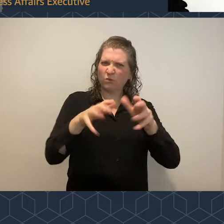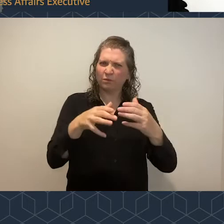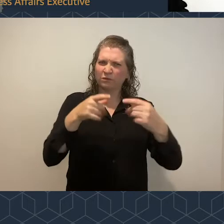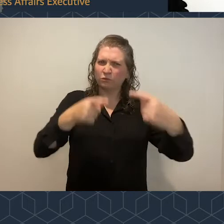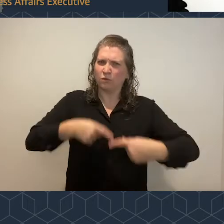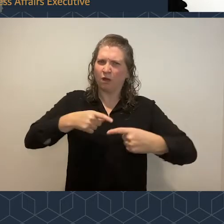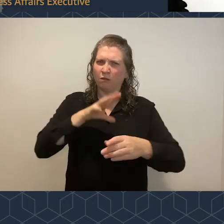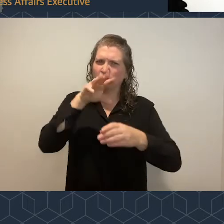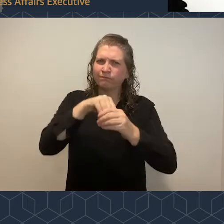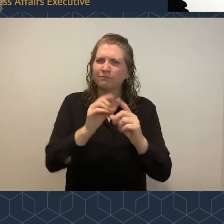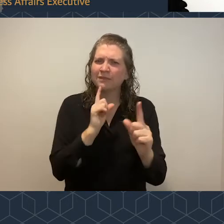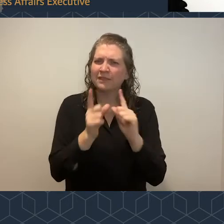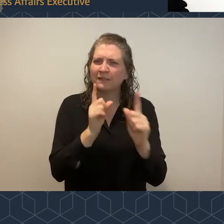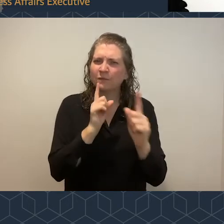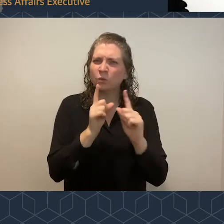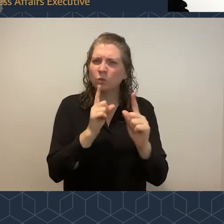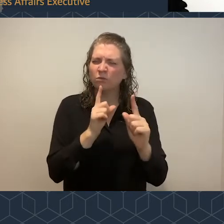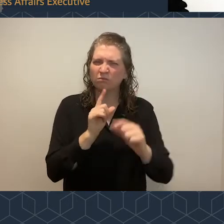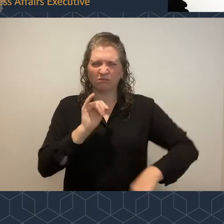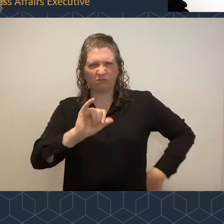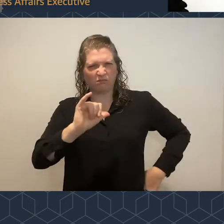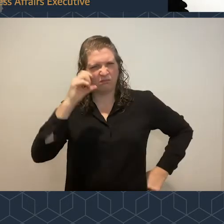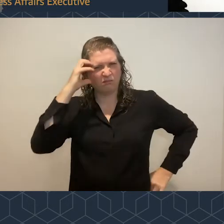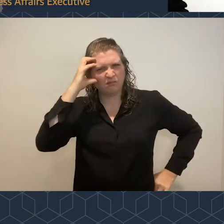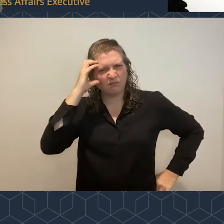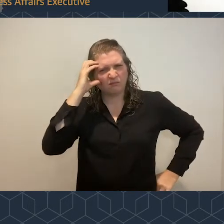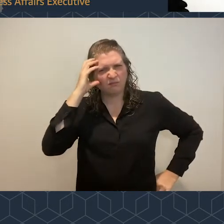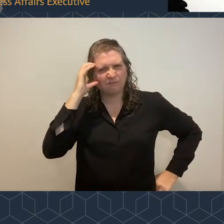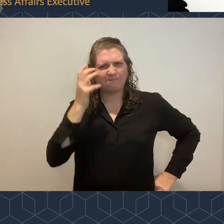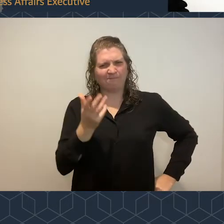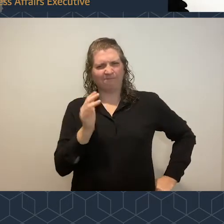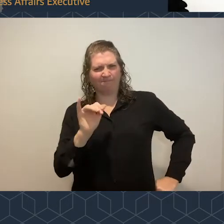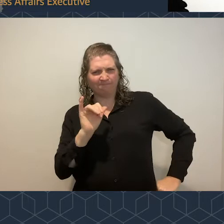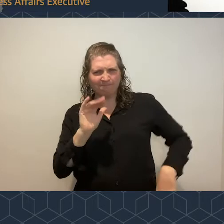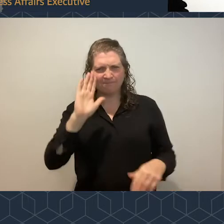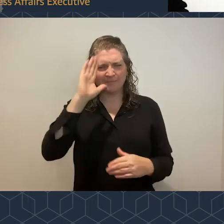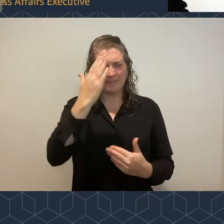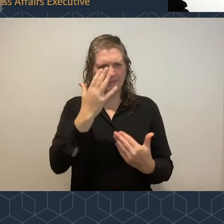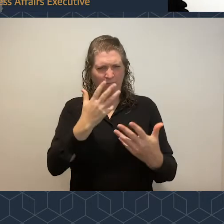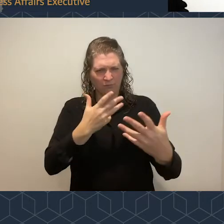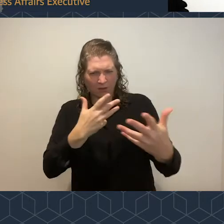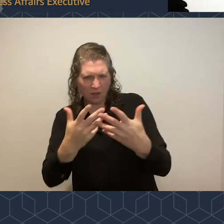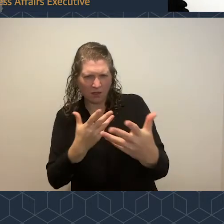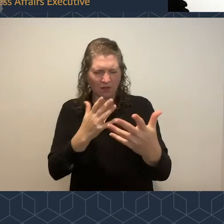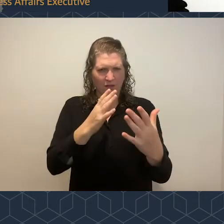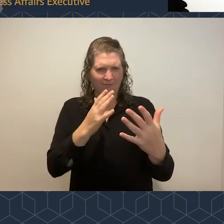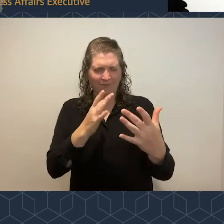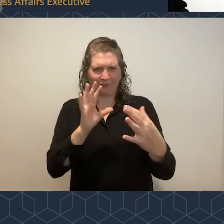veterans were kind of struggling as they were interviewing with us. And so I hopped in to a few different interviews as well, and it was as